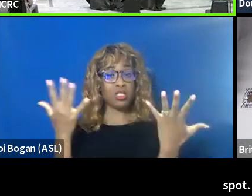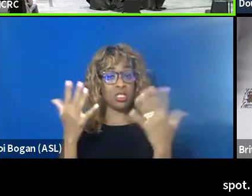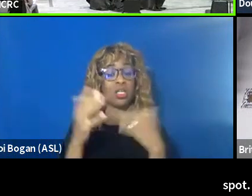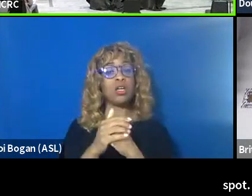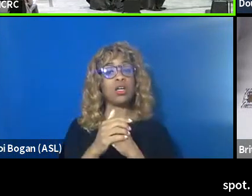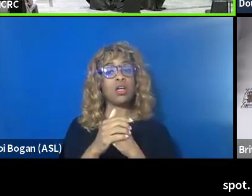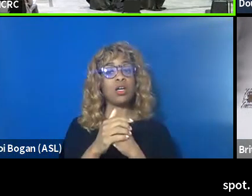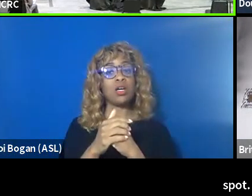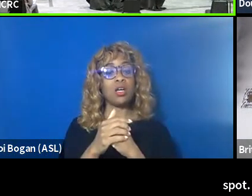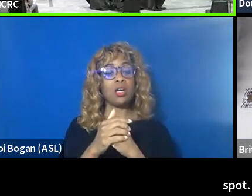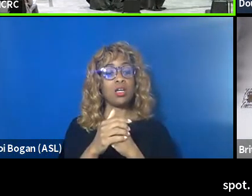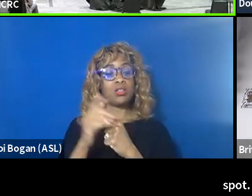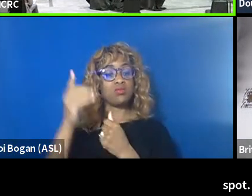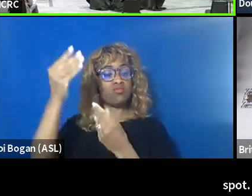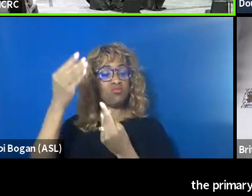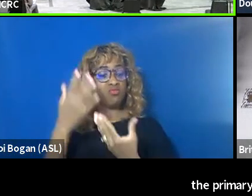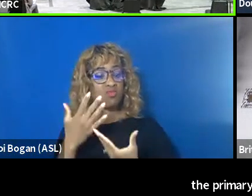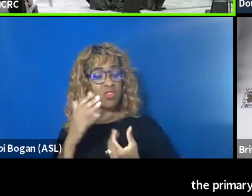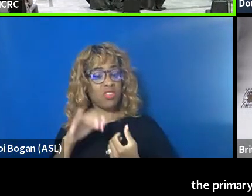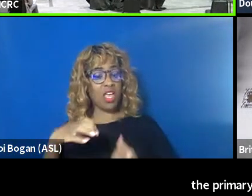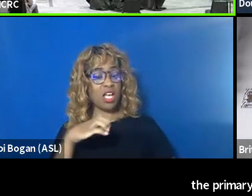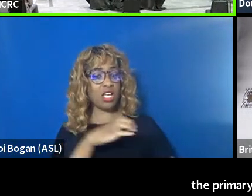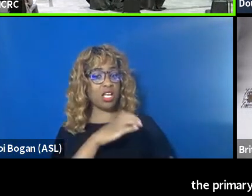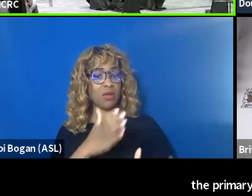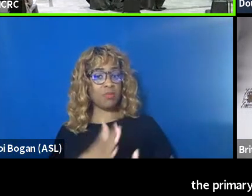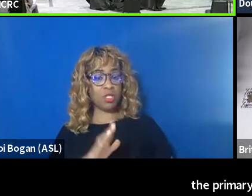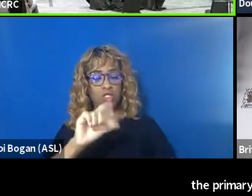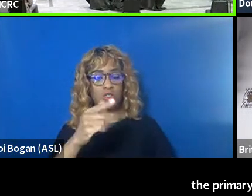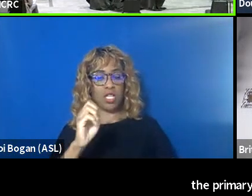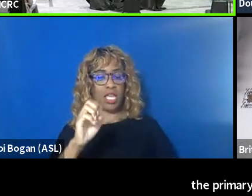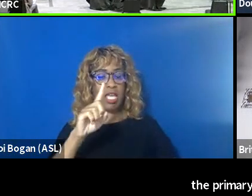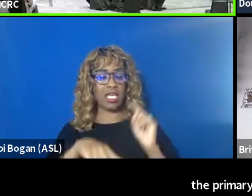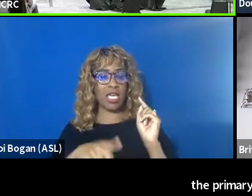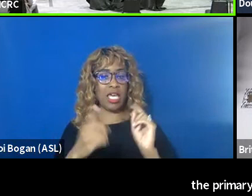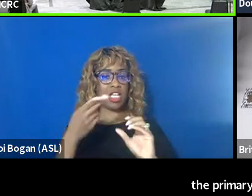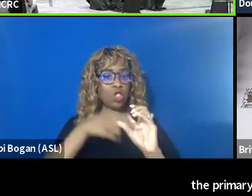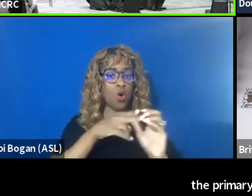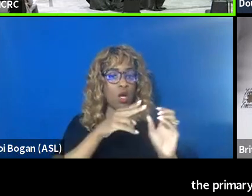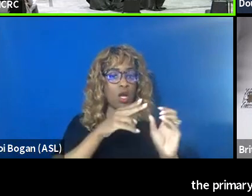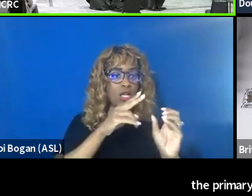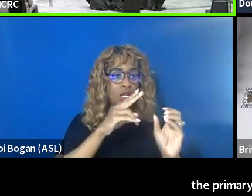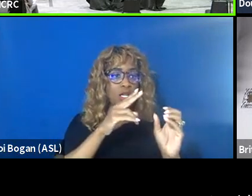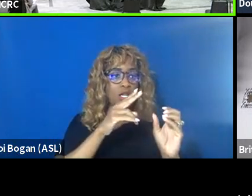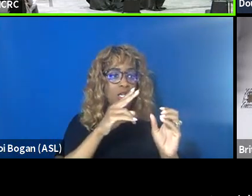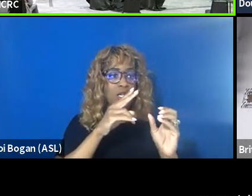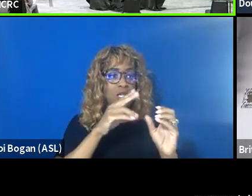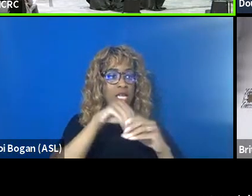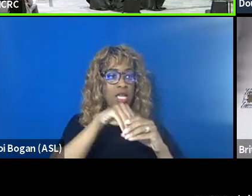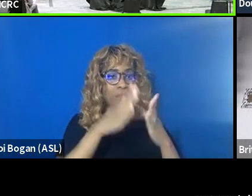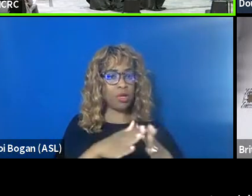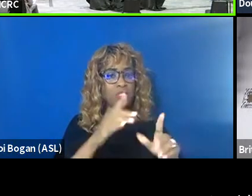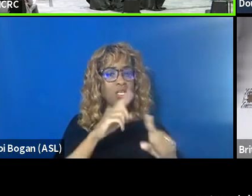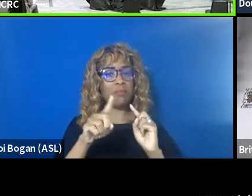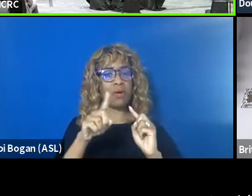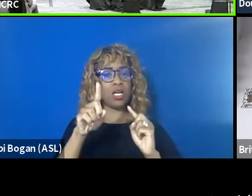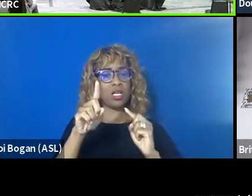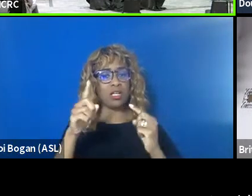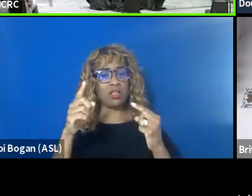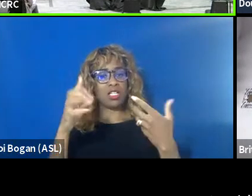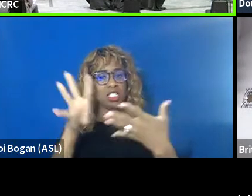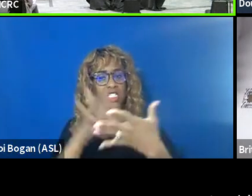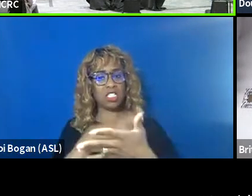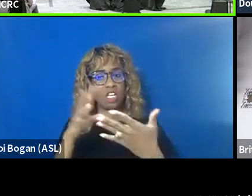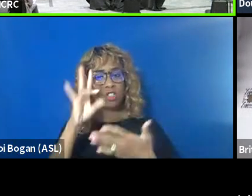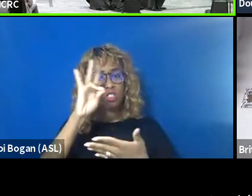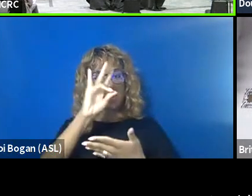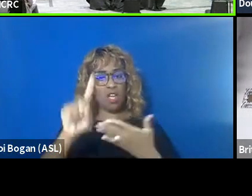that we are being told that Commissioner Lang cannot attend our meetings in person, yet she has scheduled 7 hours per week of outreach to go